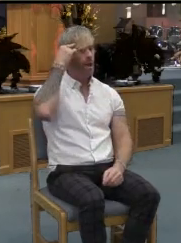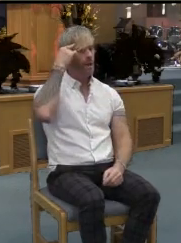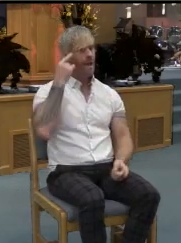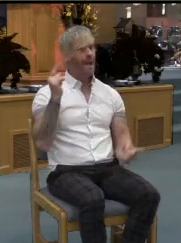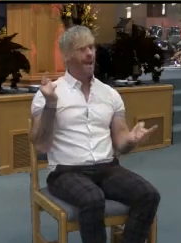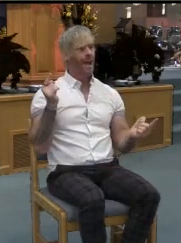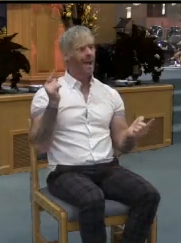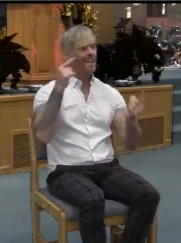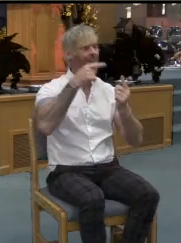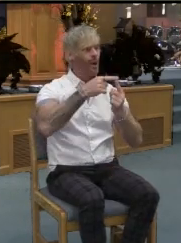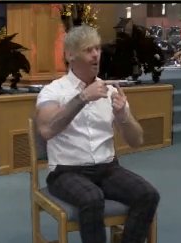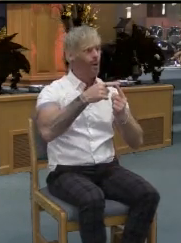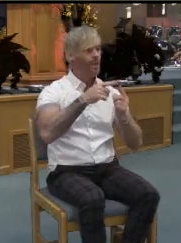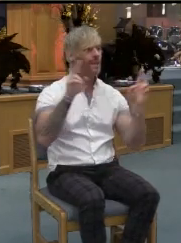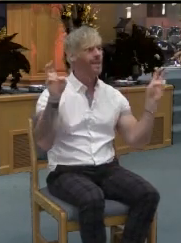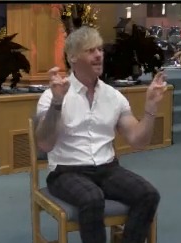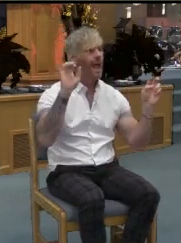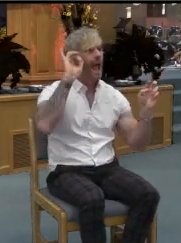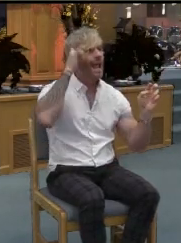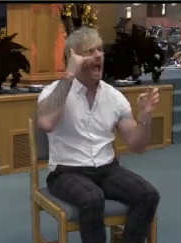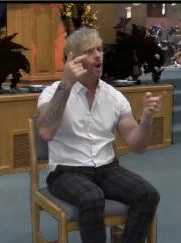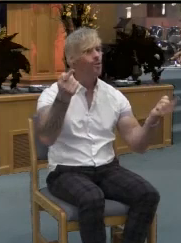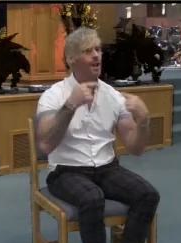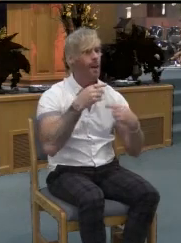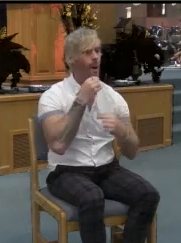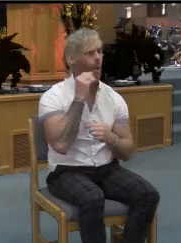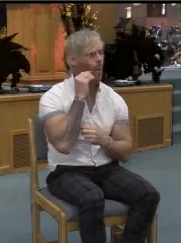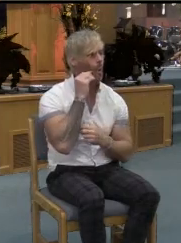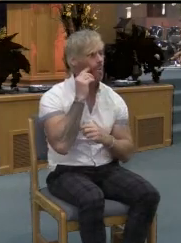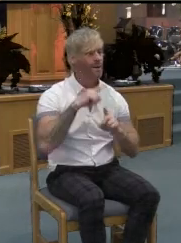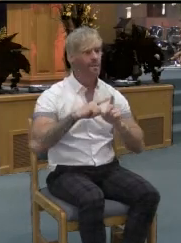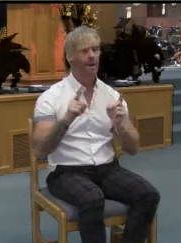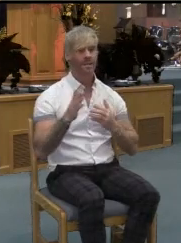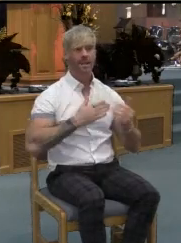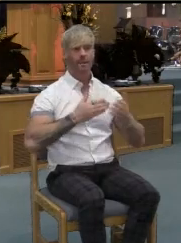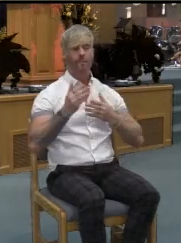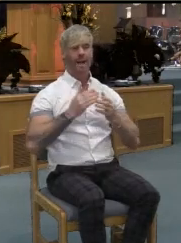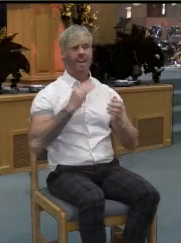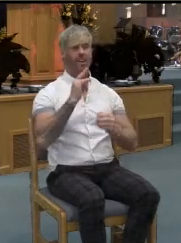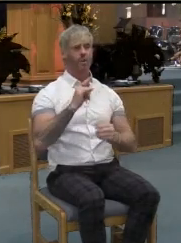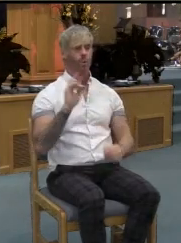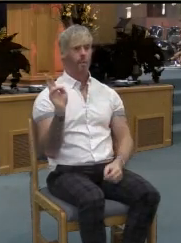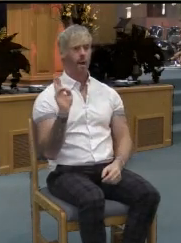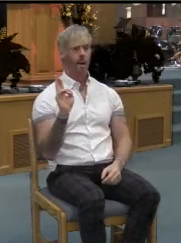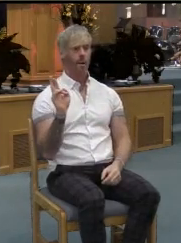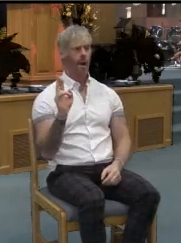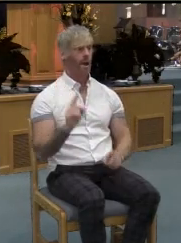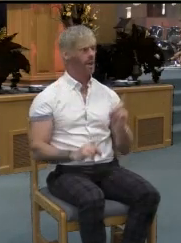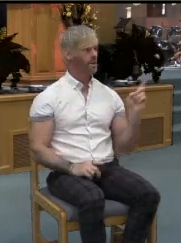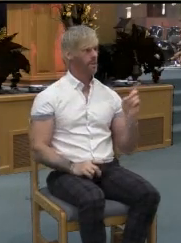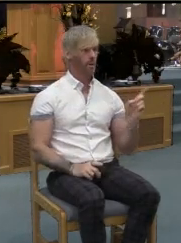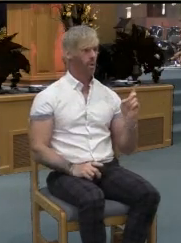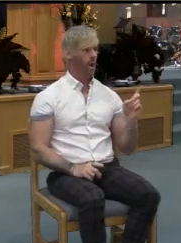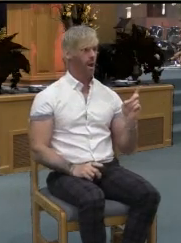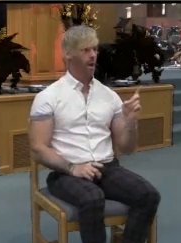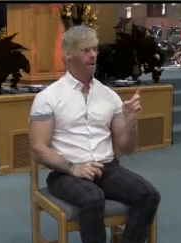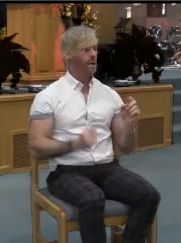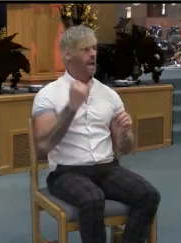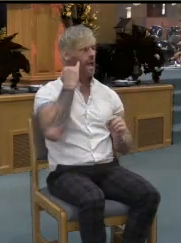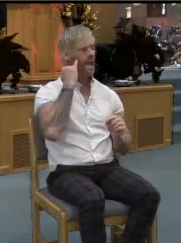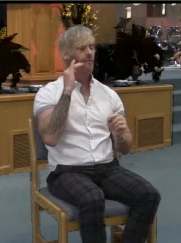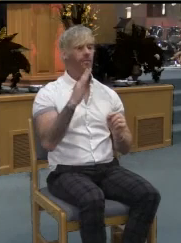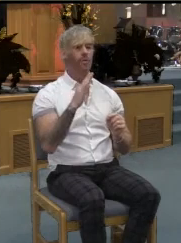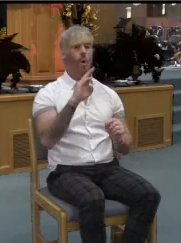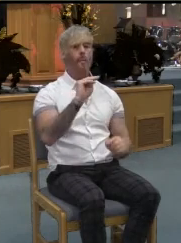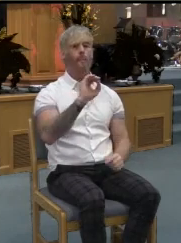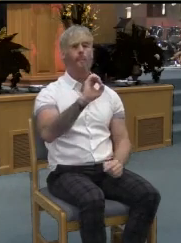come home. But it doesn't make any difference if you're a Republican or a Democrat. If your worldview is wrong, you